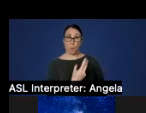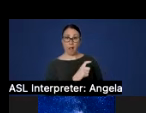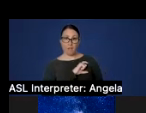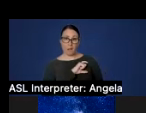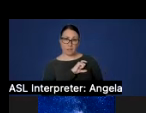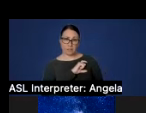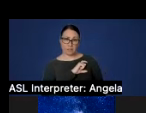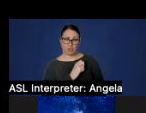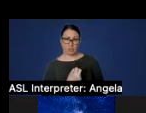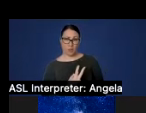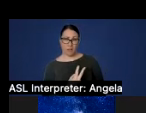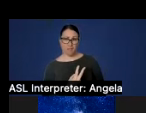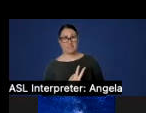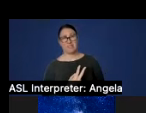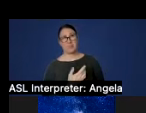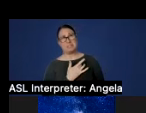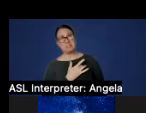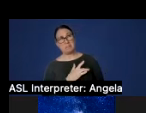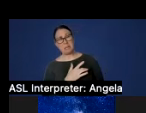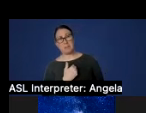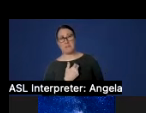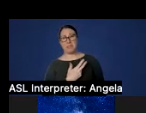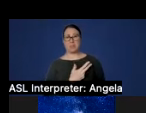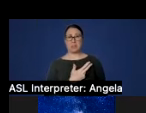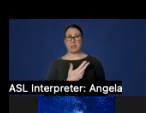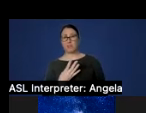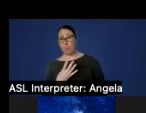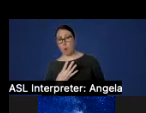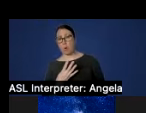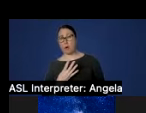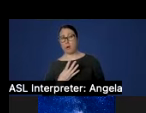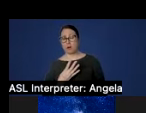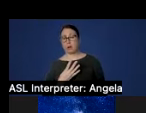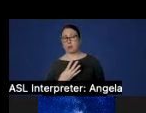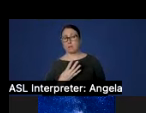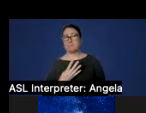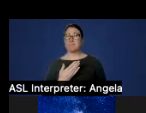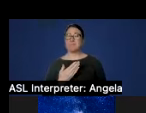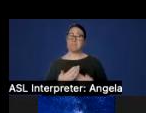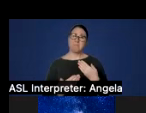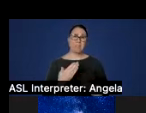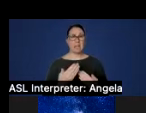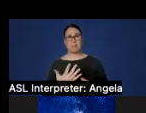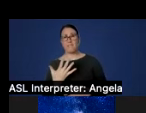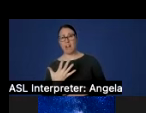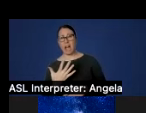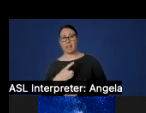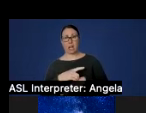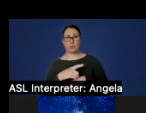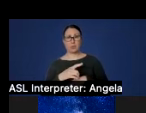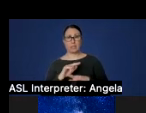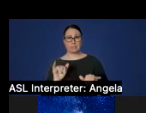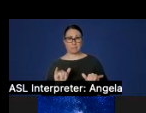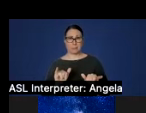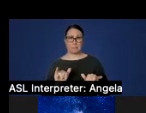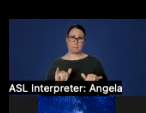like that. And so we might typically have from 3 to 4 or 5 maybe on duty at one time.